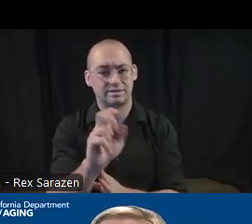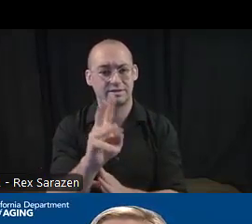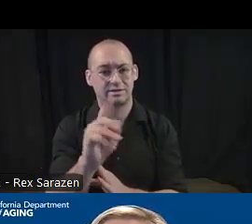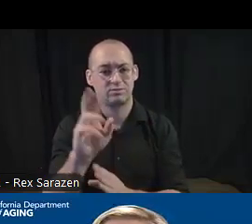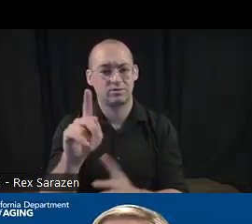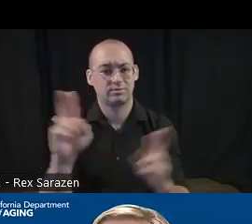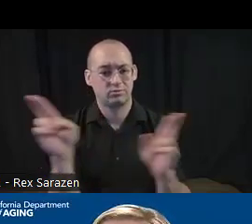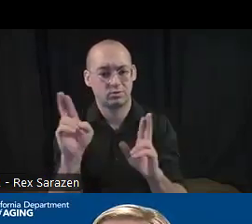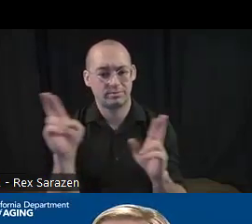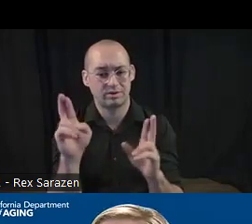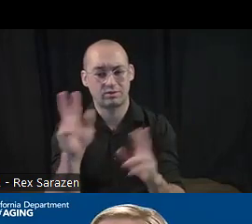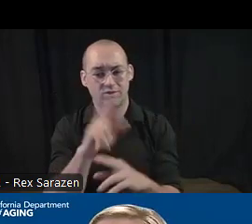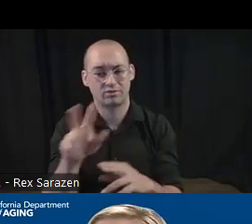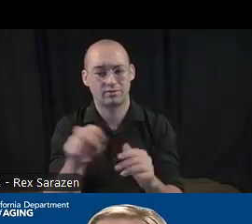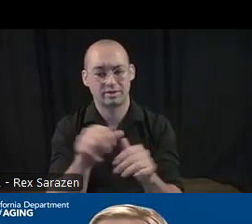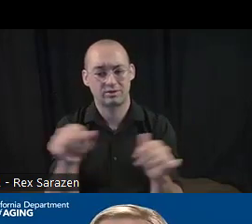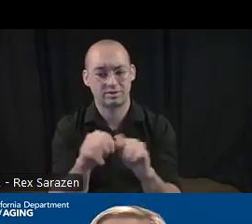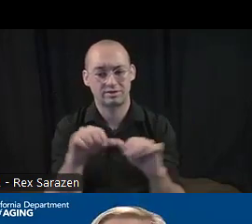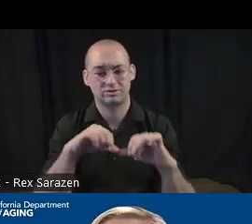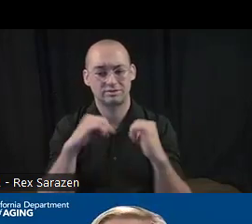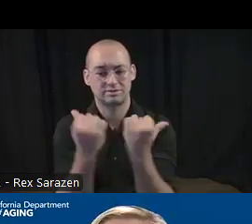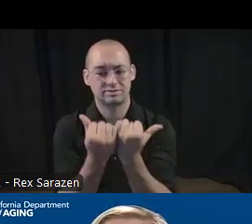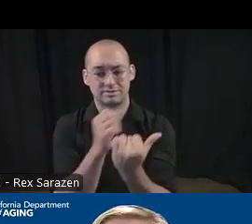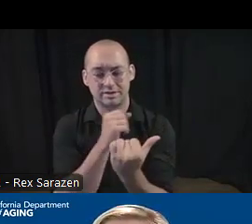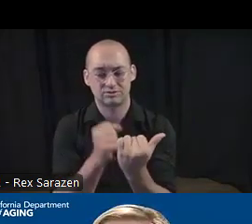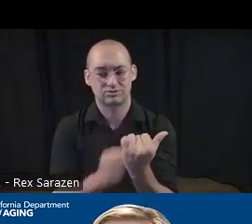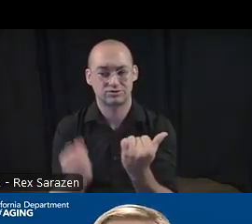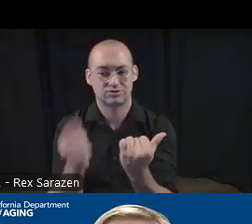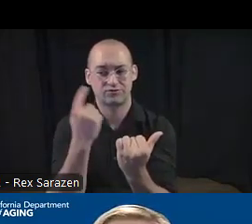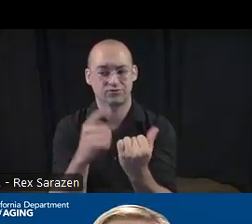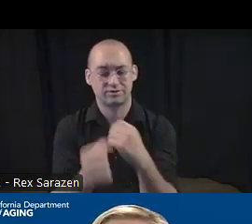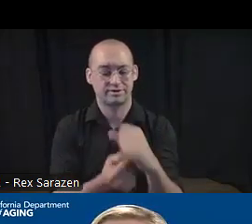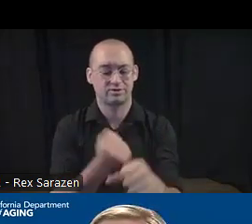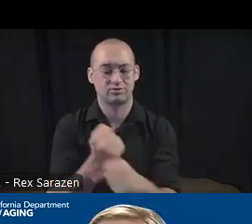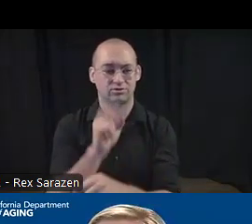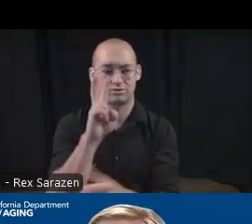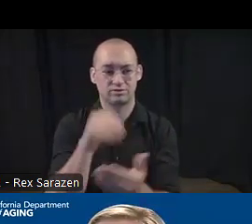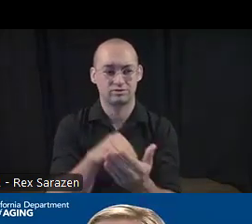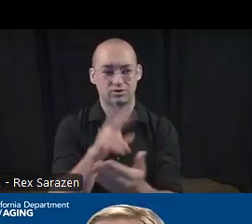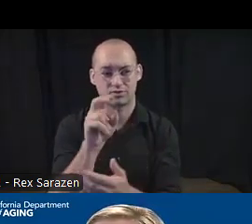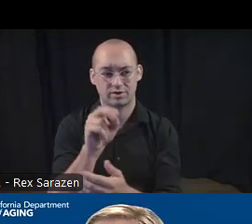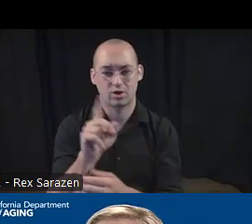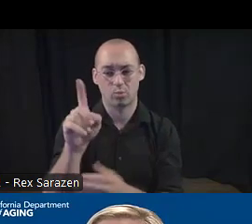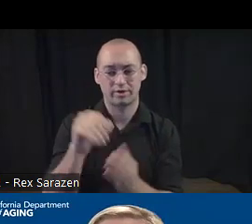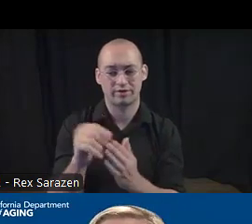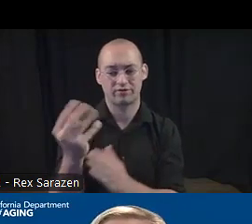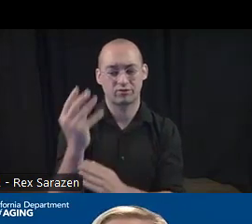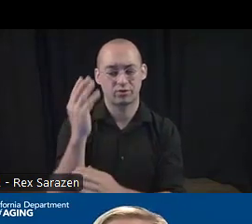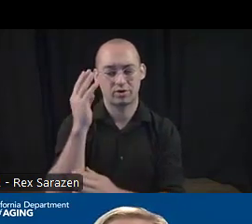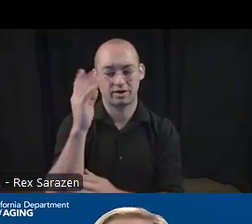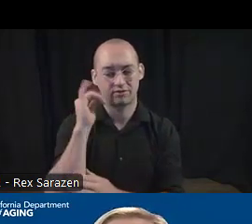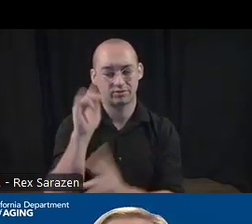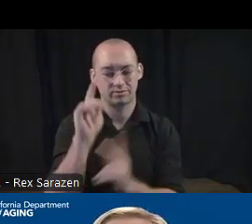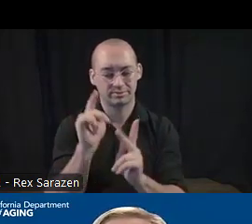our 33 area agencies on aging for the year 2030, when 1 in 4 Californians will be 60 or